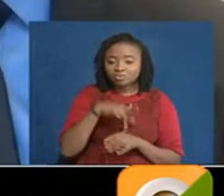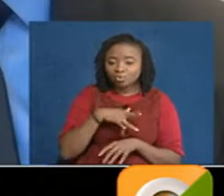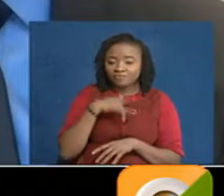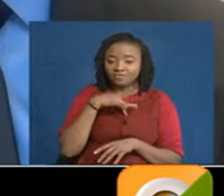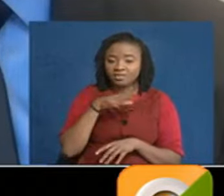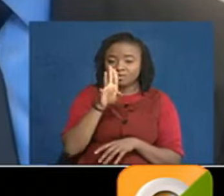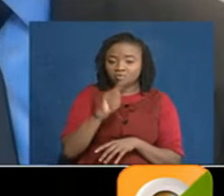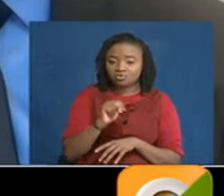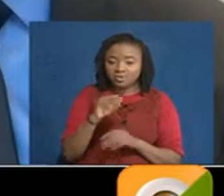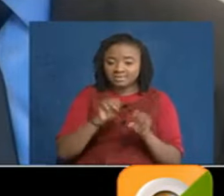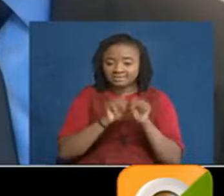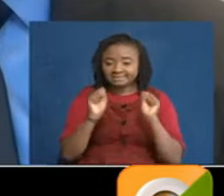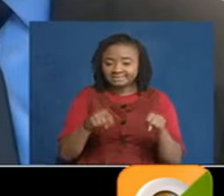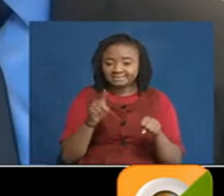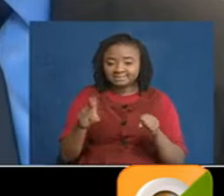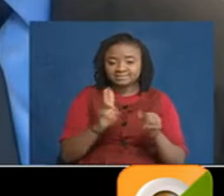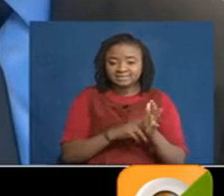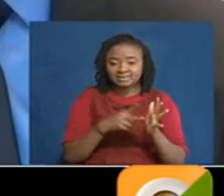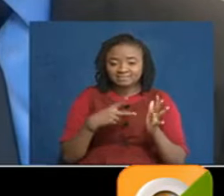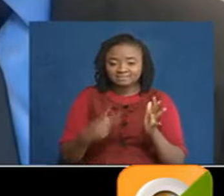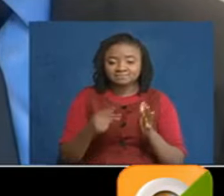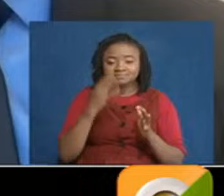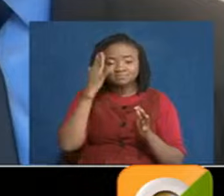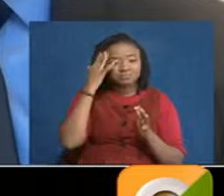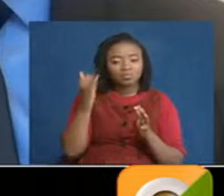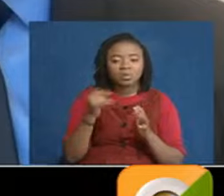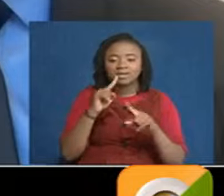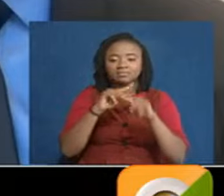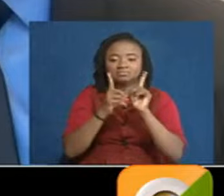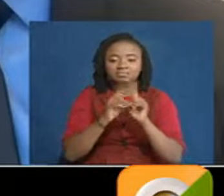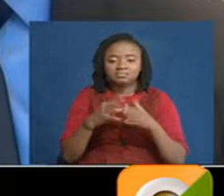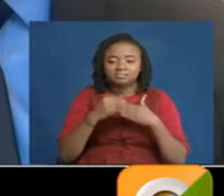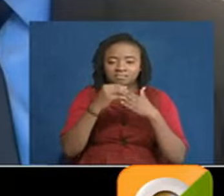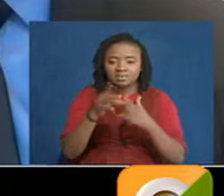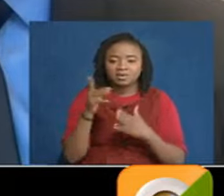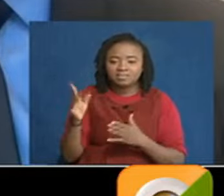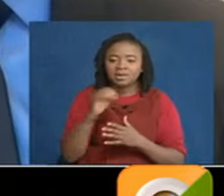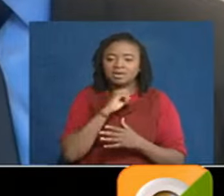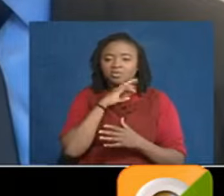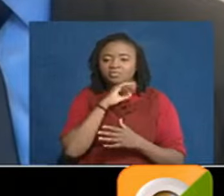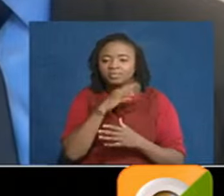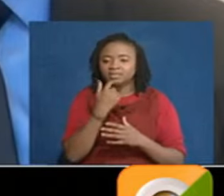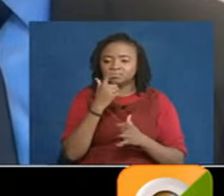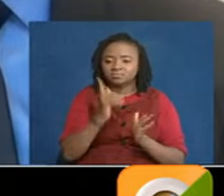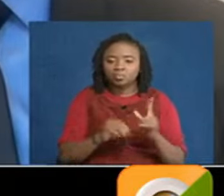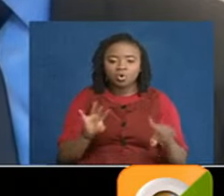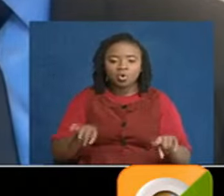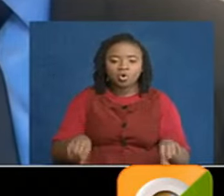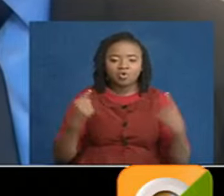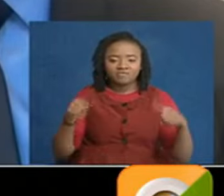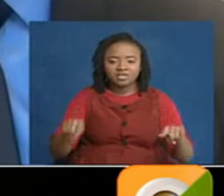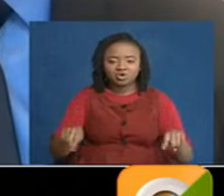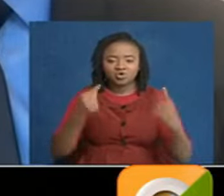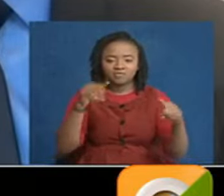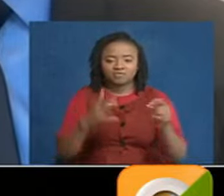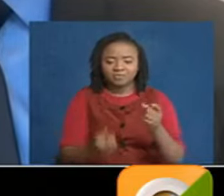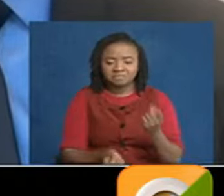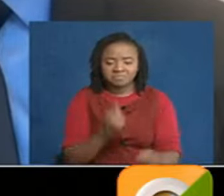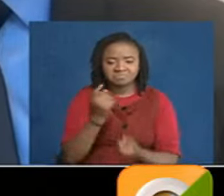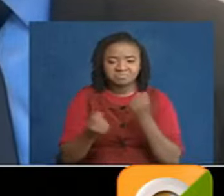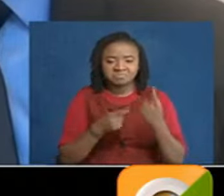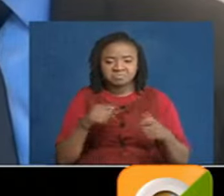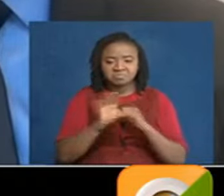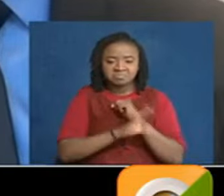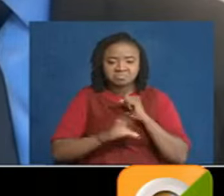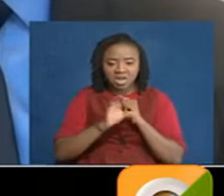system remains fit for purpose? Because the argument by various leaders are that conflicts have escalated across the globe, that